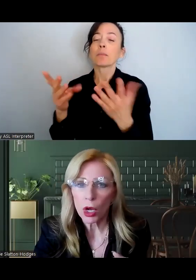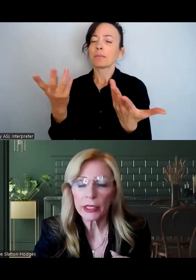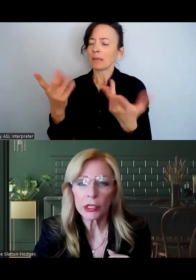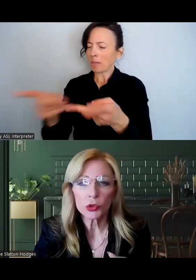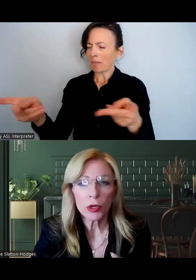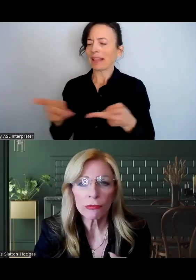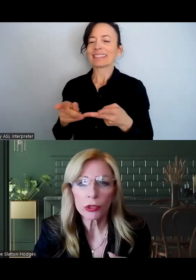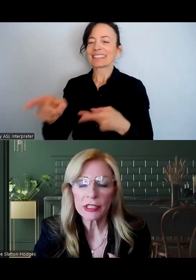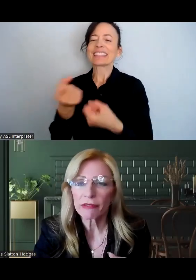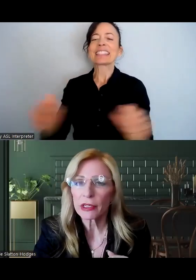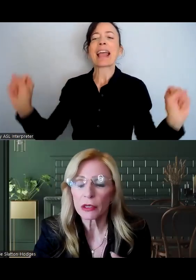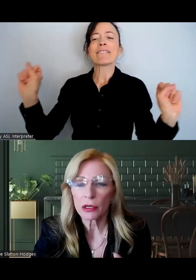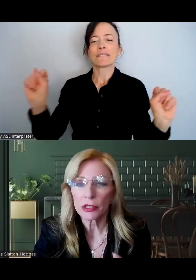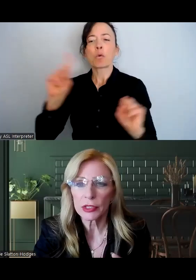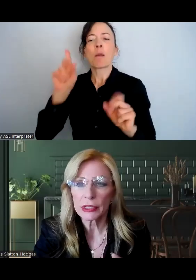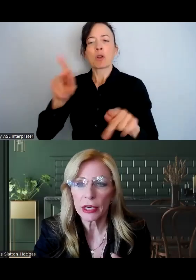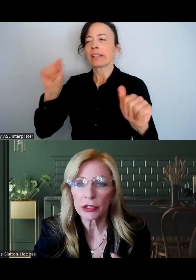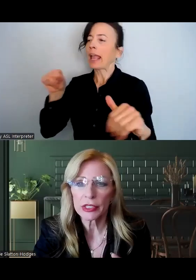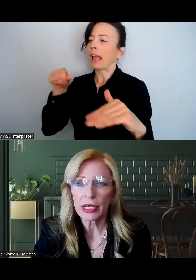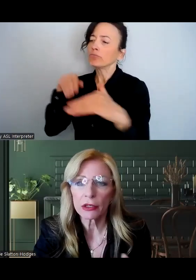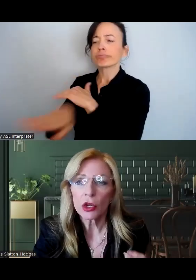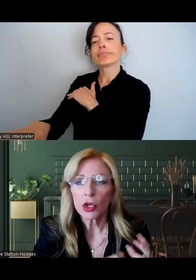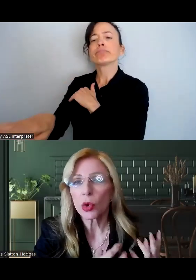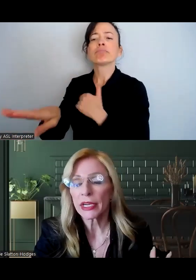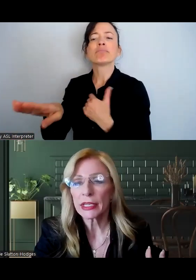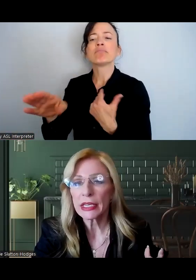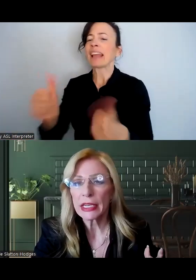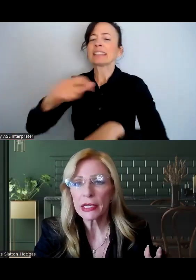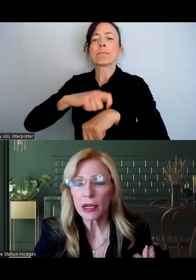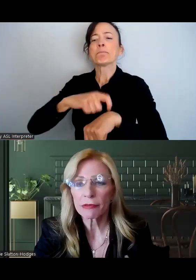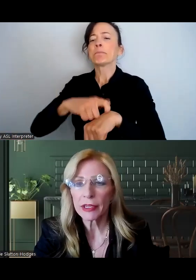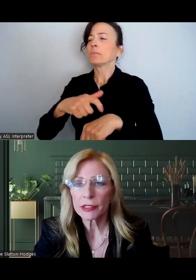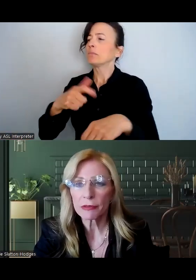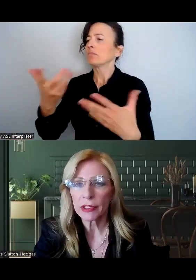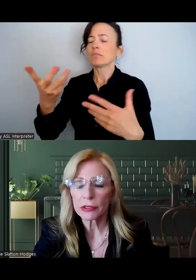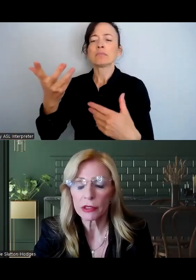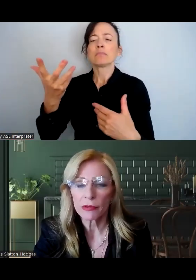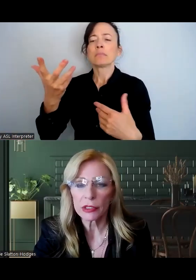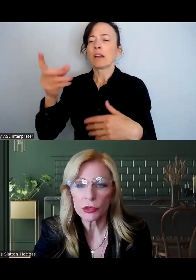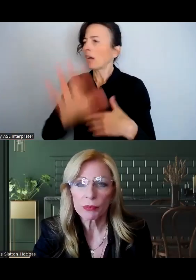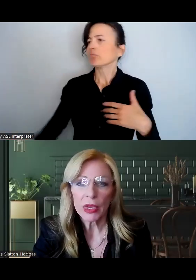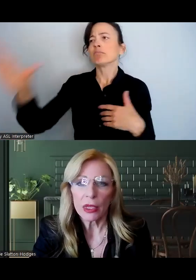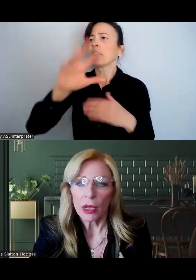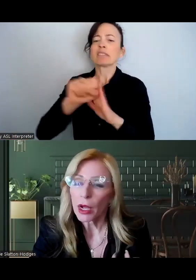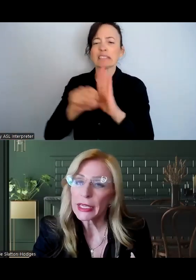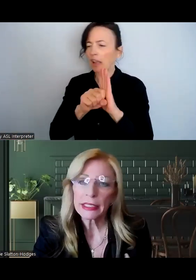to walk in 24/7 across the entire state who are in need of a face-to-face